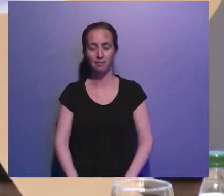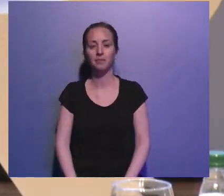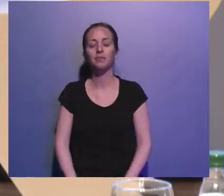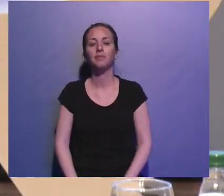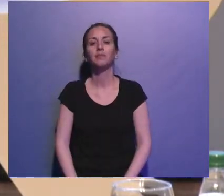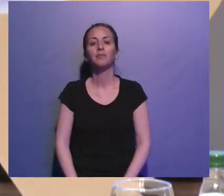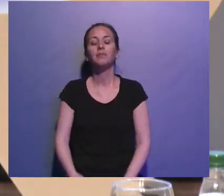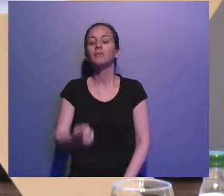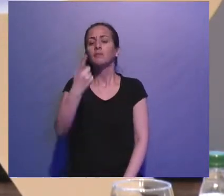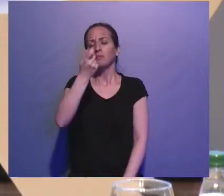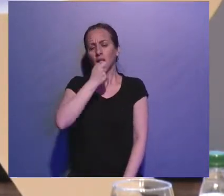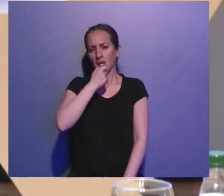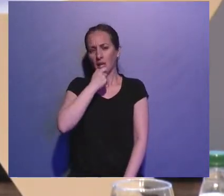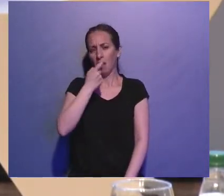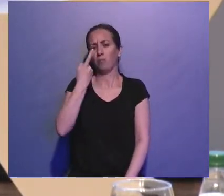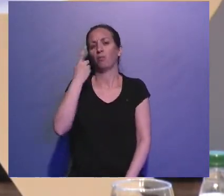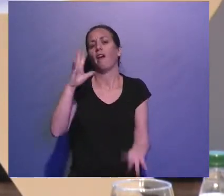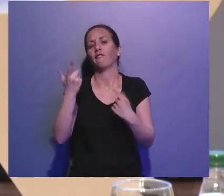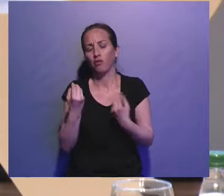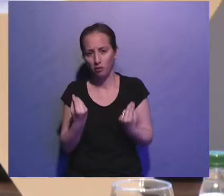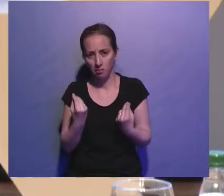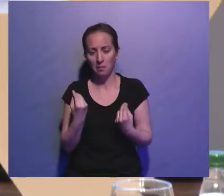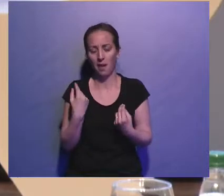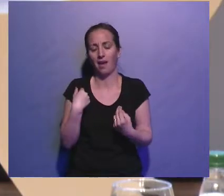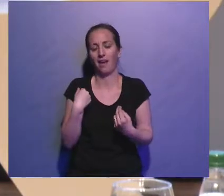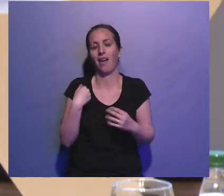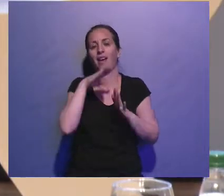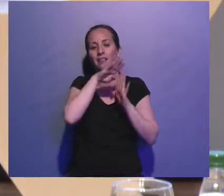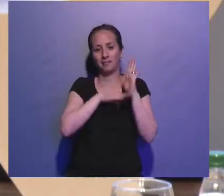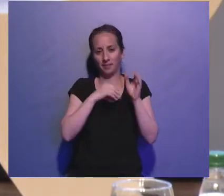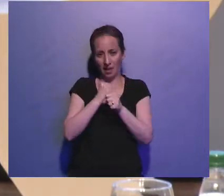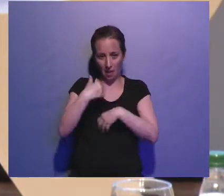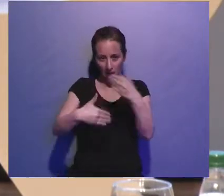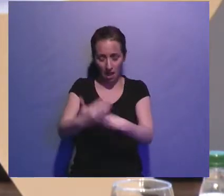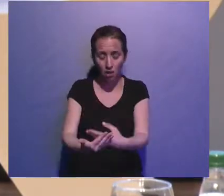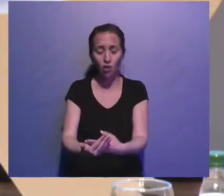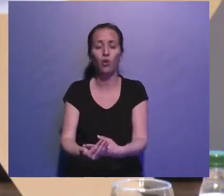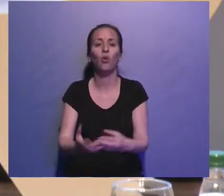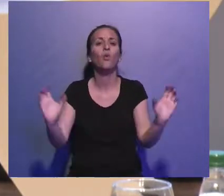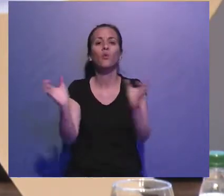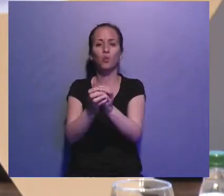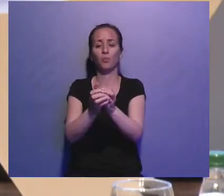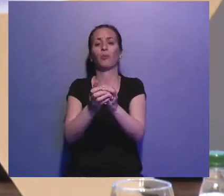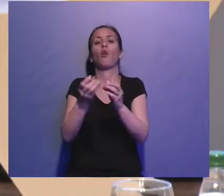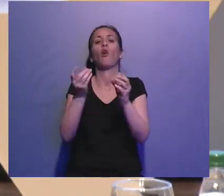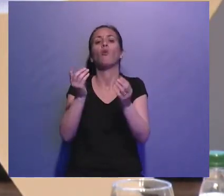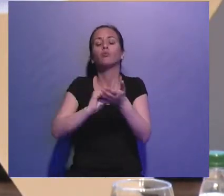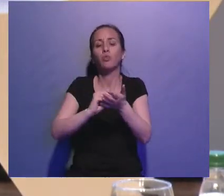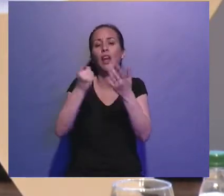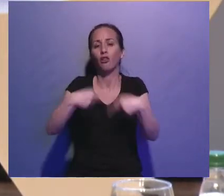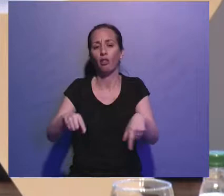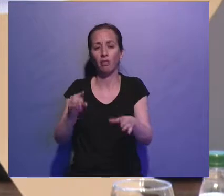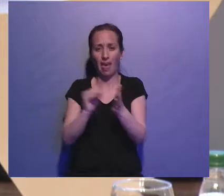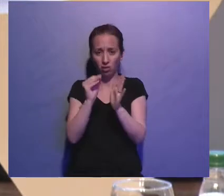those tactics that's included in our guide is a data user group, which is something that we saw worked very well in